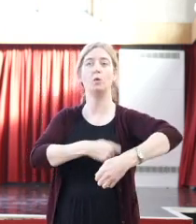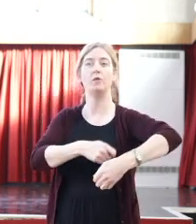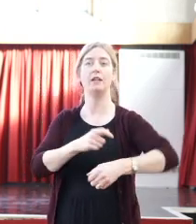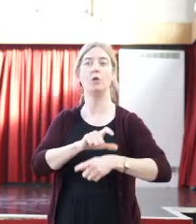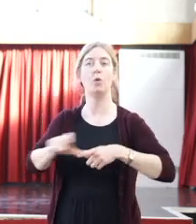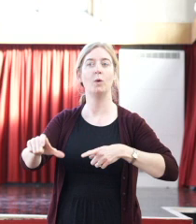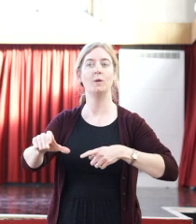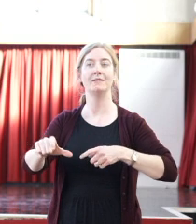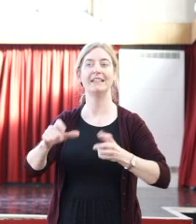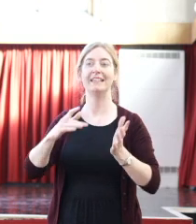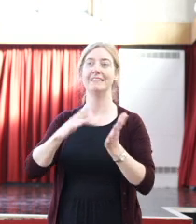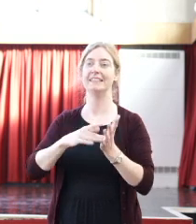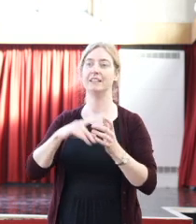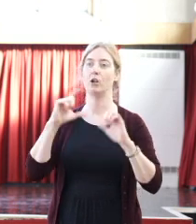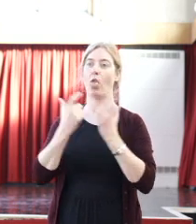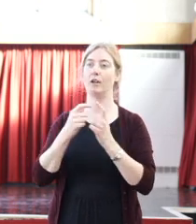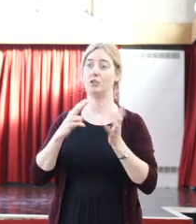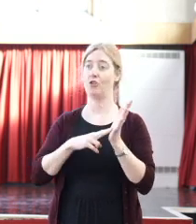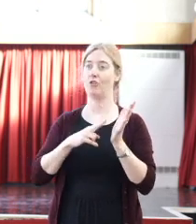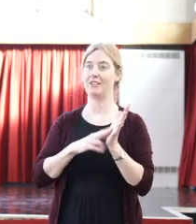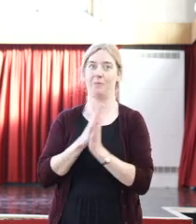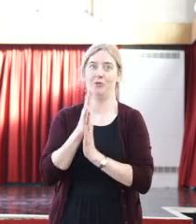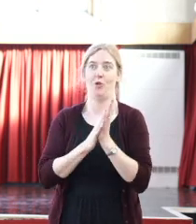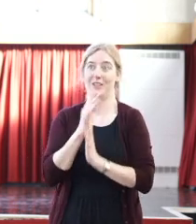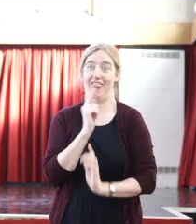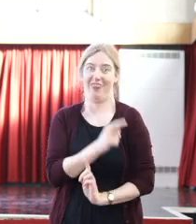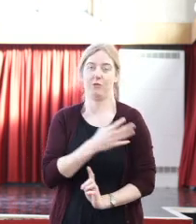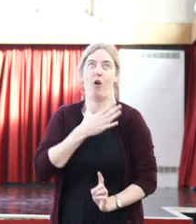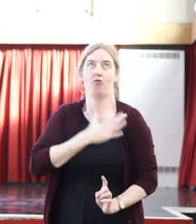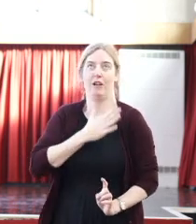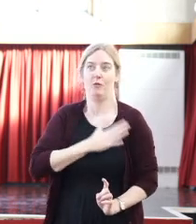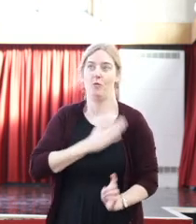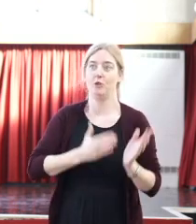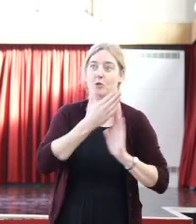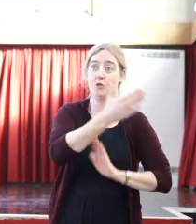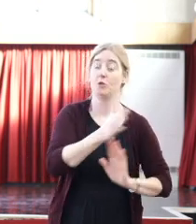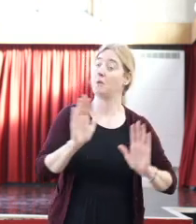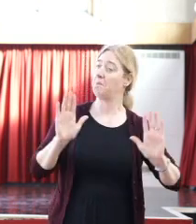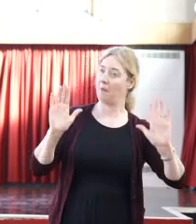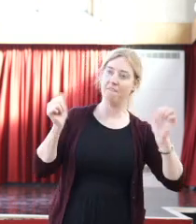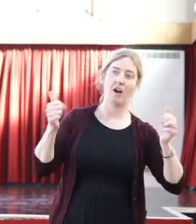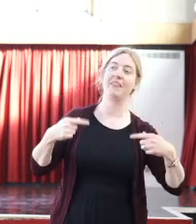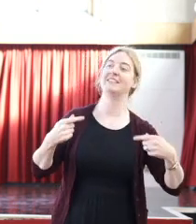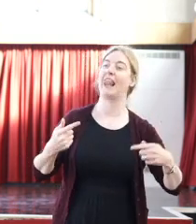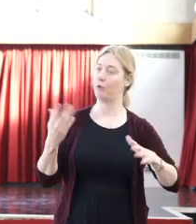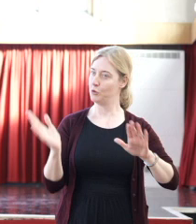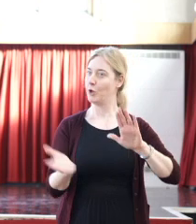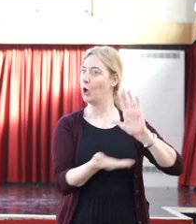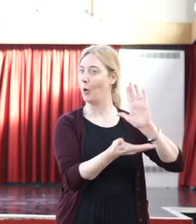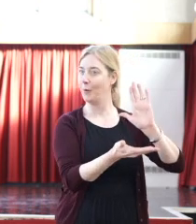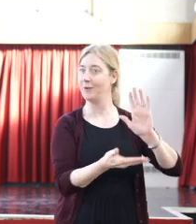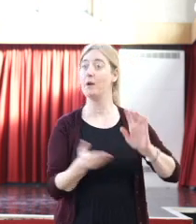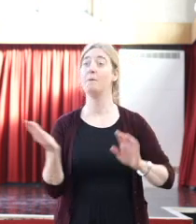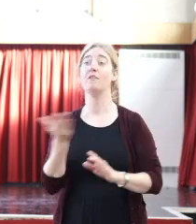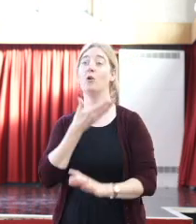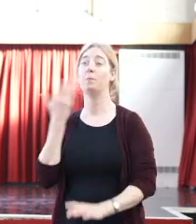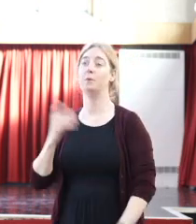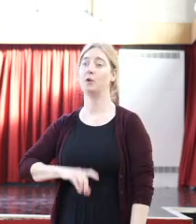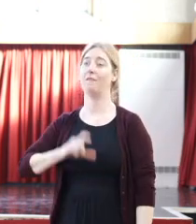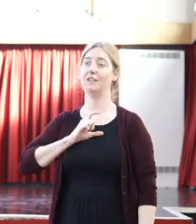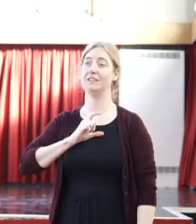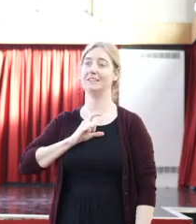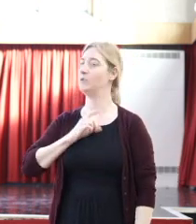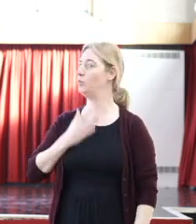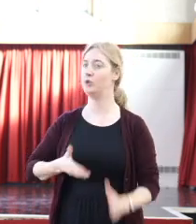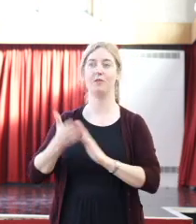City College, Norwich, and he was excited to start his journey. That he wouldn't have had the confidence to go to his interview